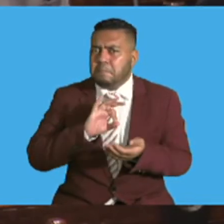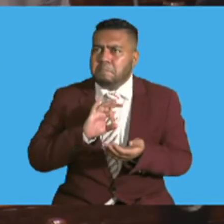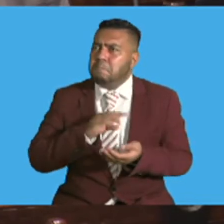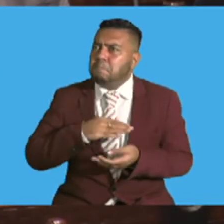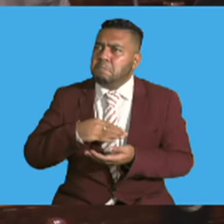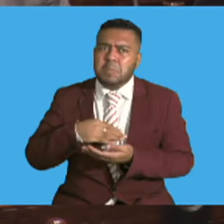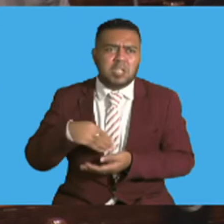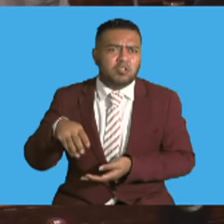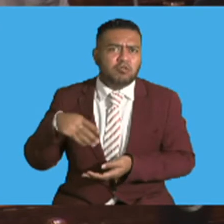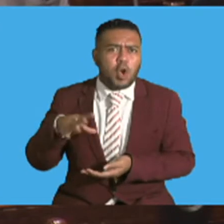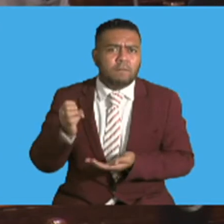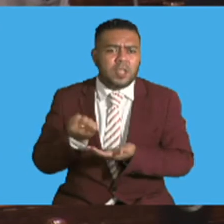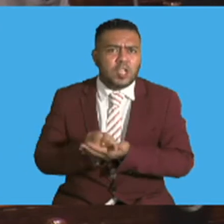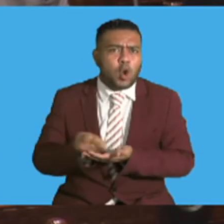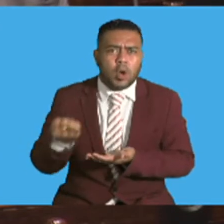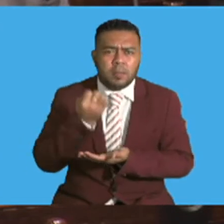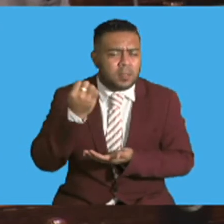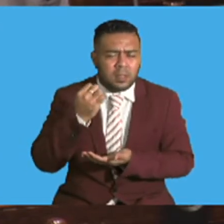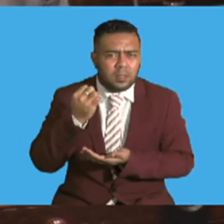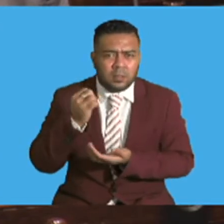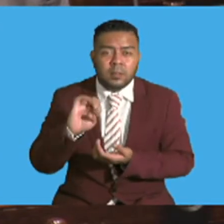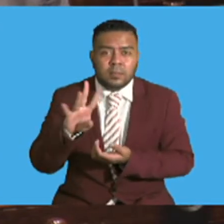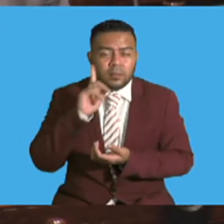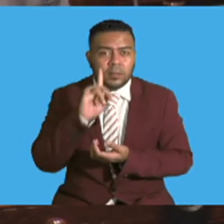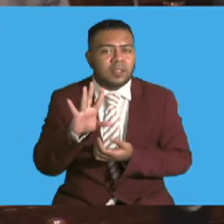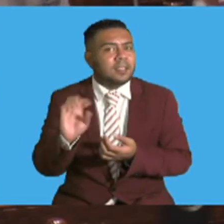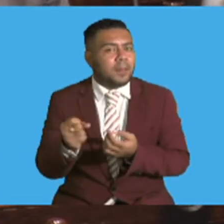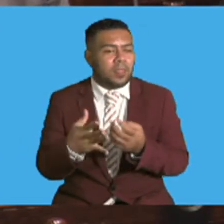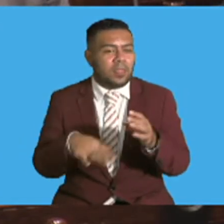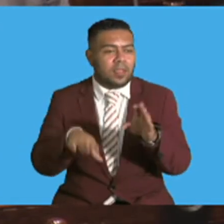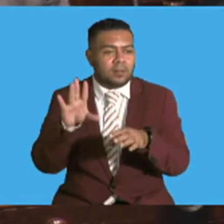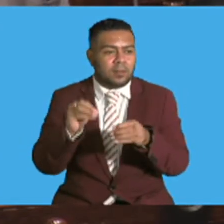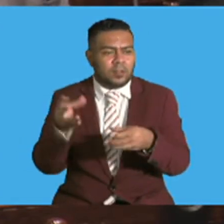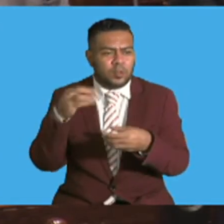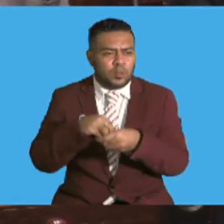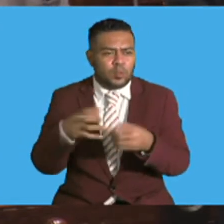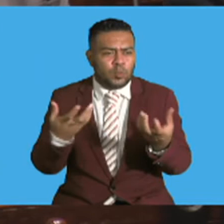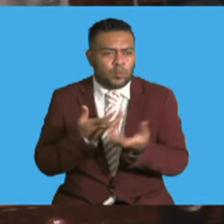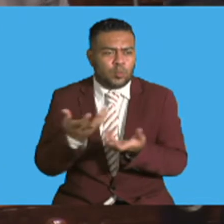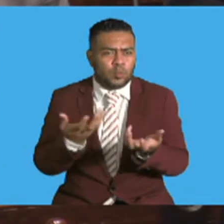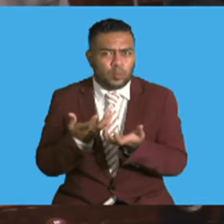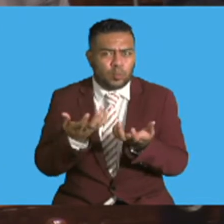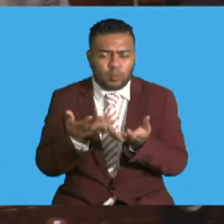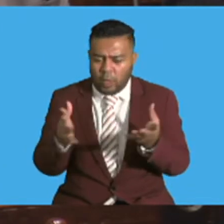Economy. He's saying, Mr. Speaker, sir, that somehow or the other the GDP figures are concocted. That's what he's